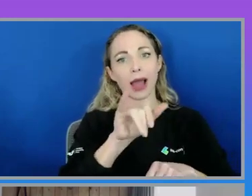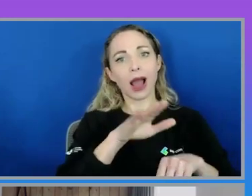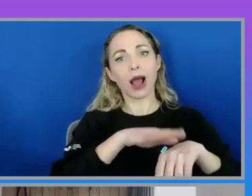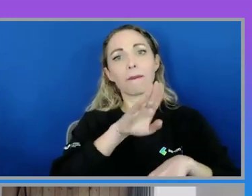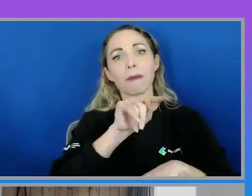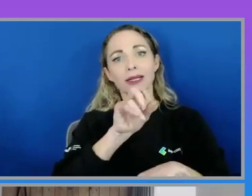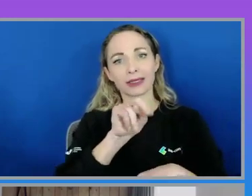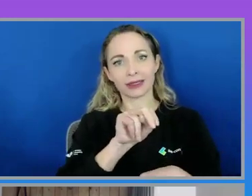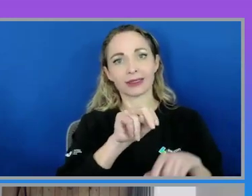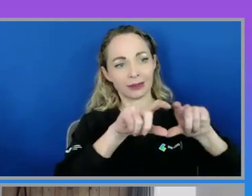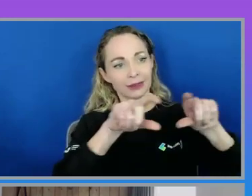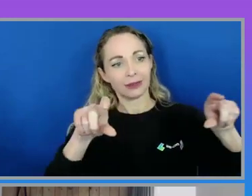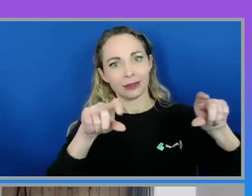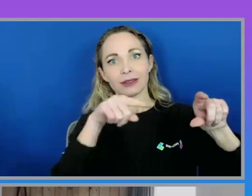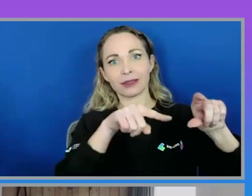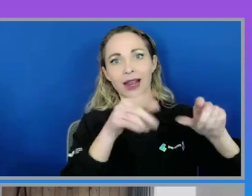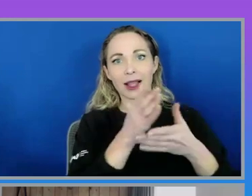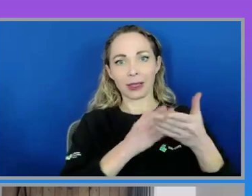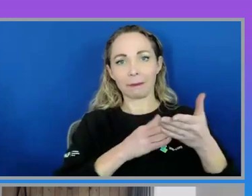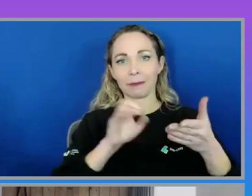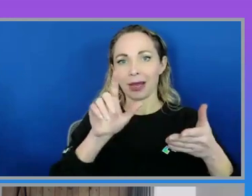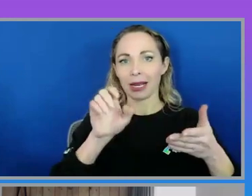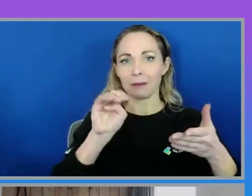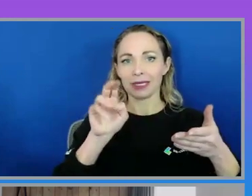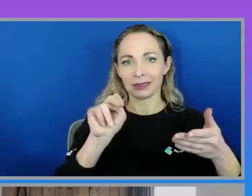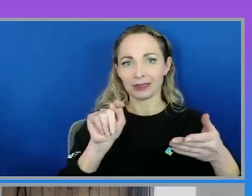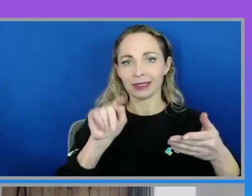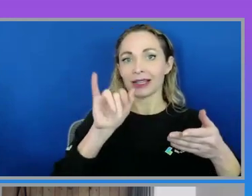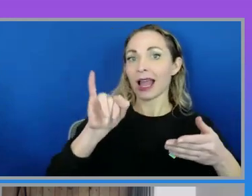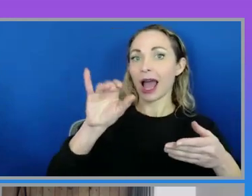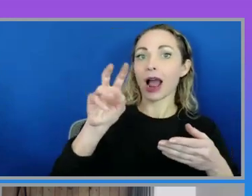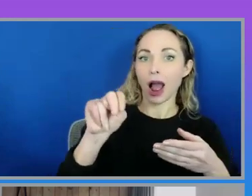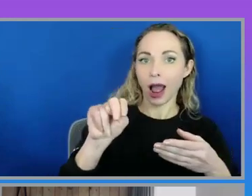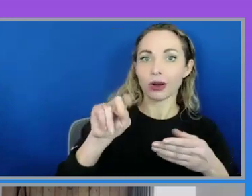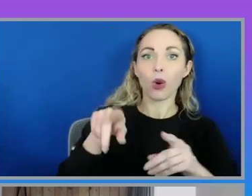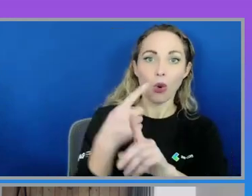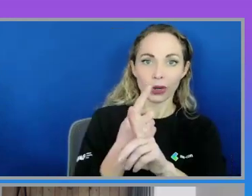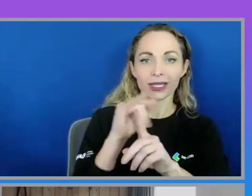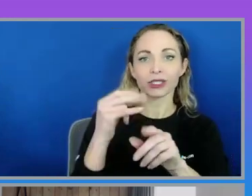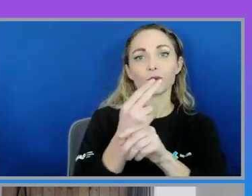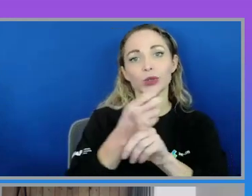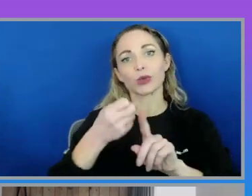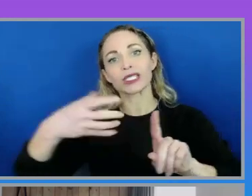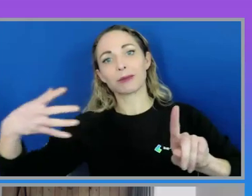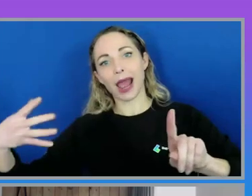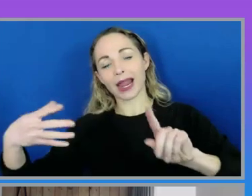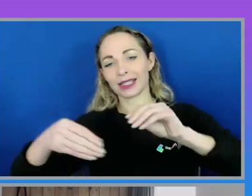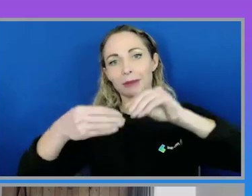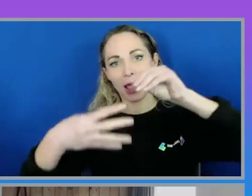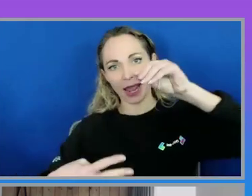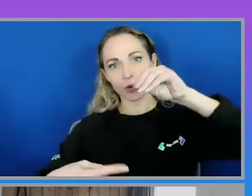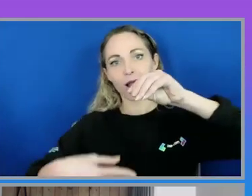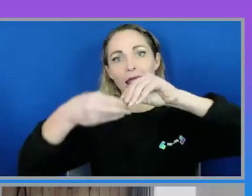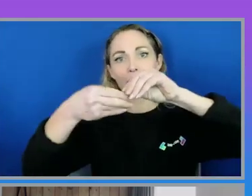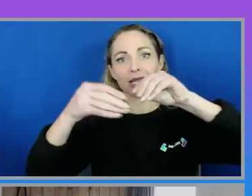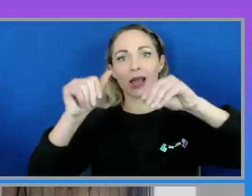the icon only button that's used to expand or collapse the accordion panel. And furthermore,